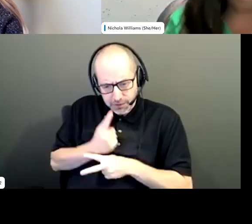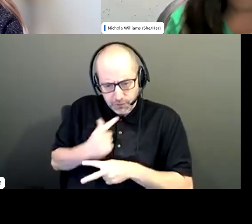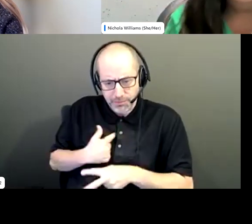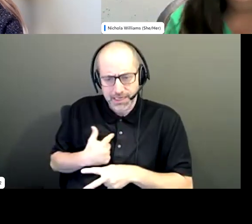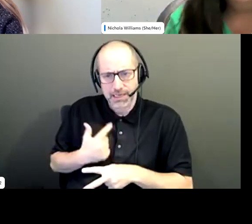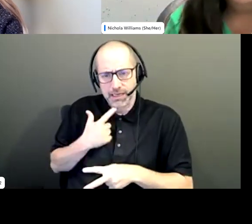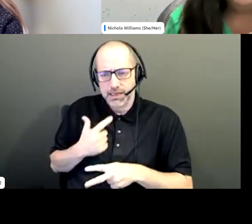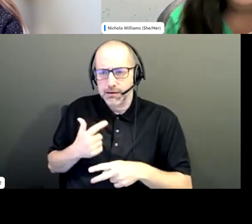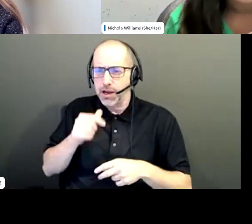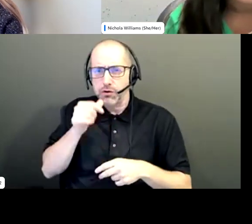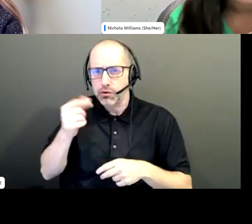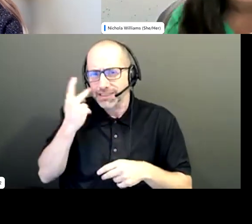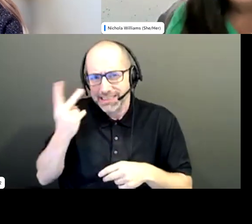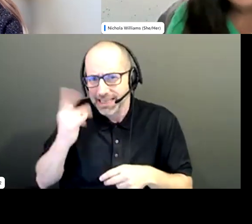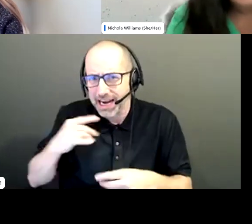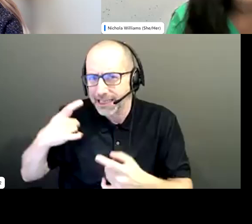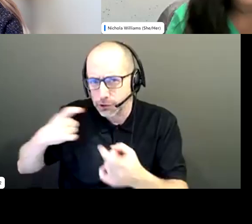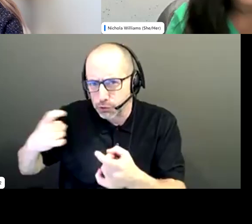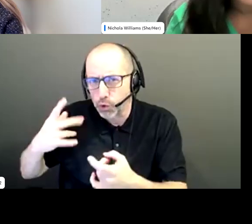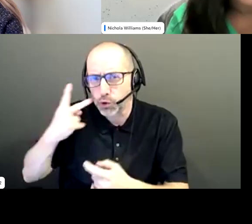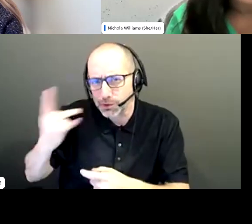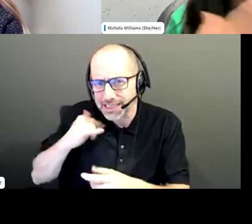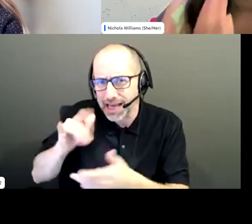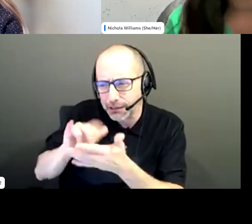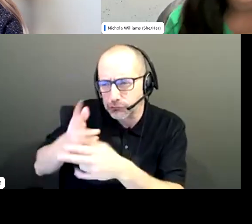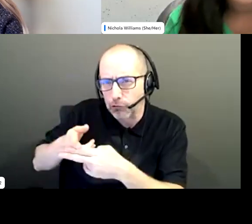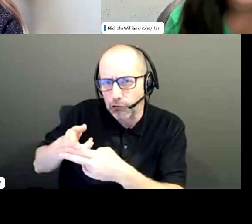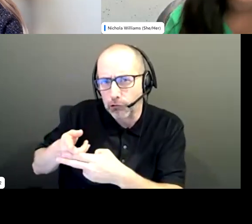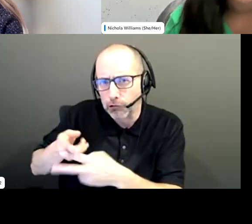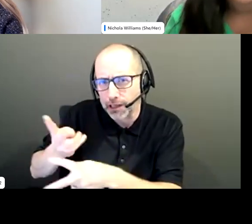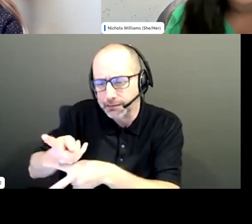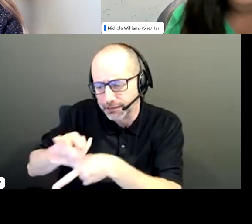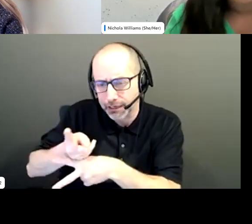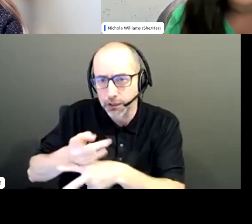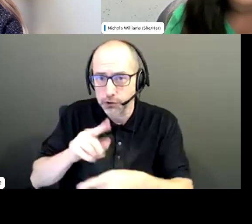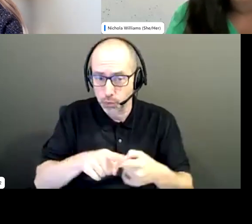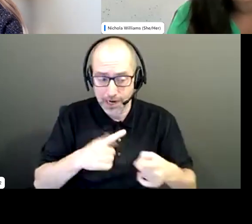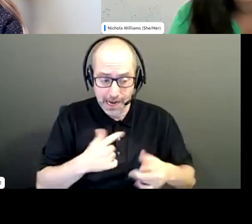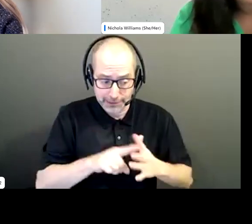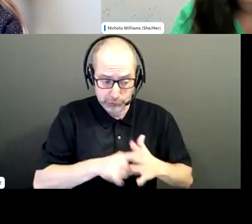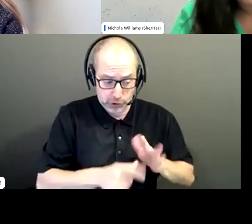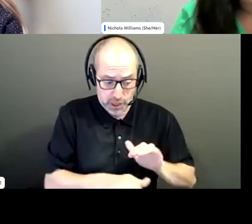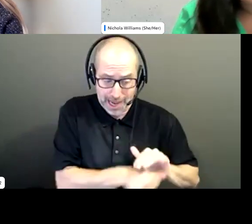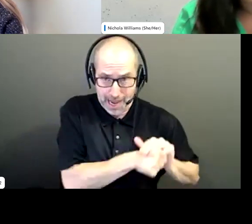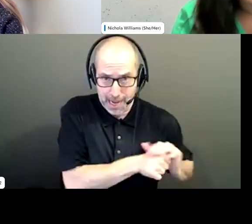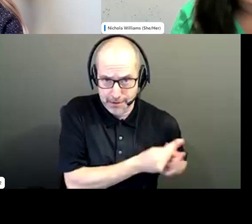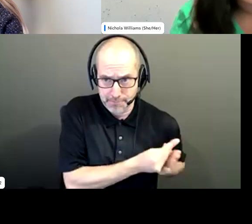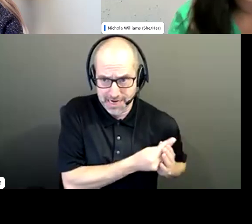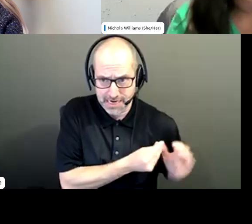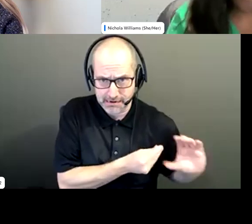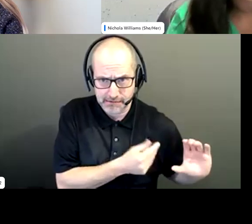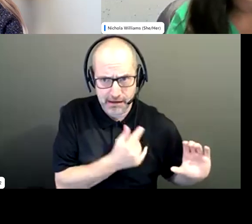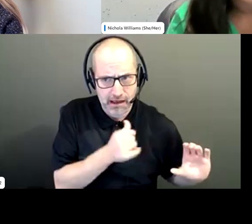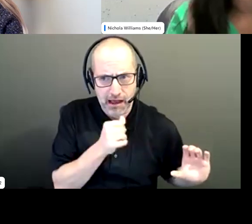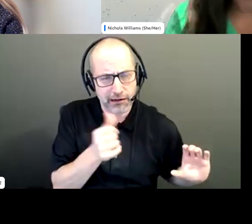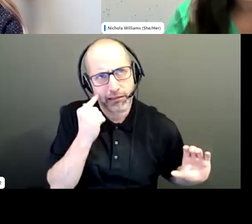as control. And so when I started hiding money, I still didn't see it as, oh, I have to do this for my safety. It was